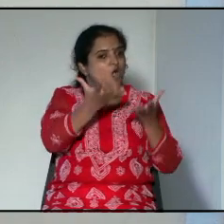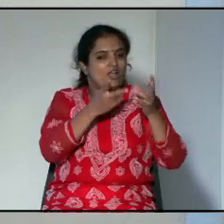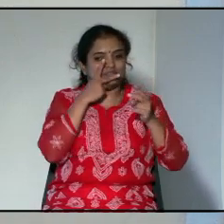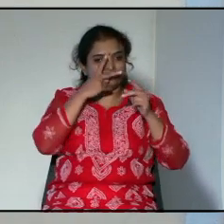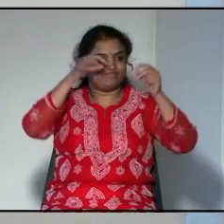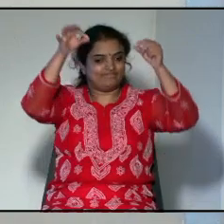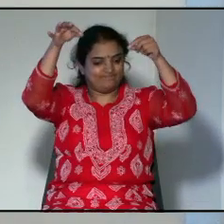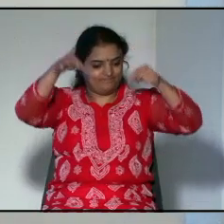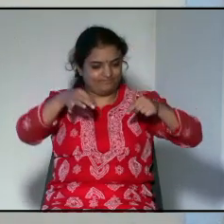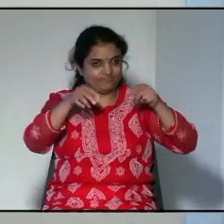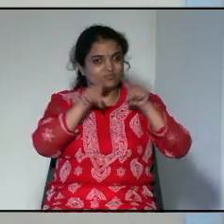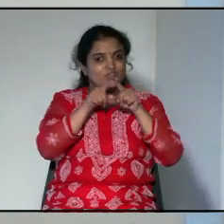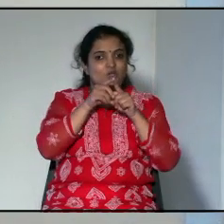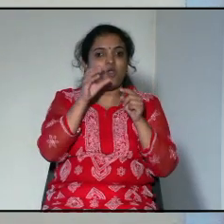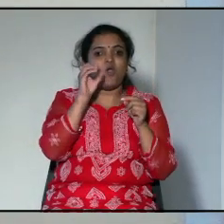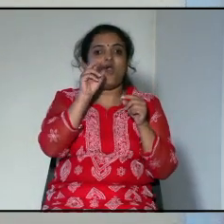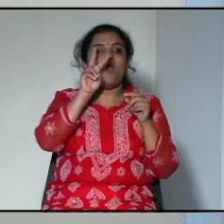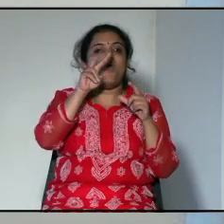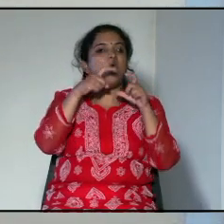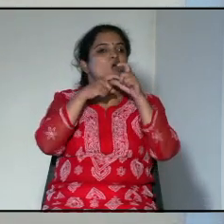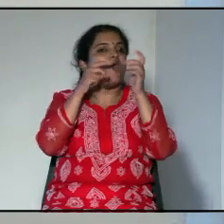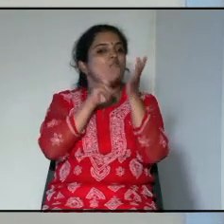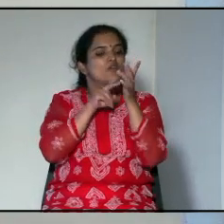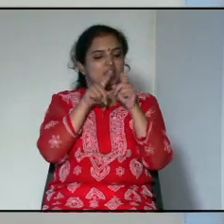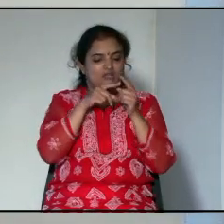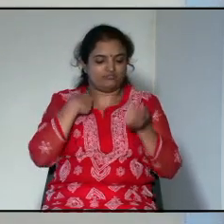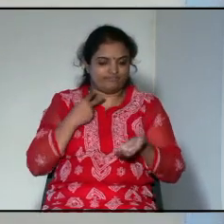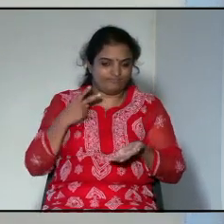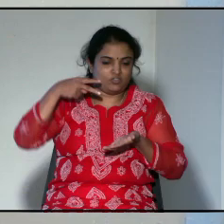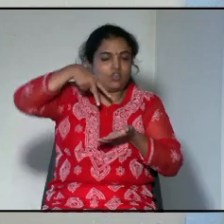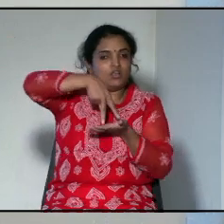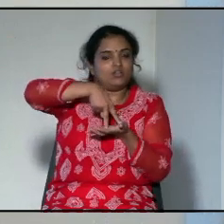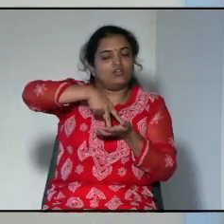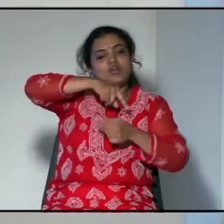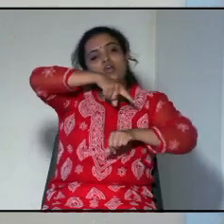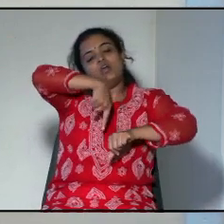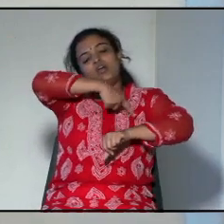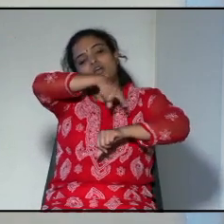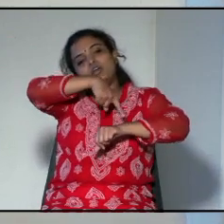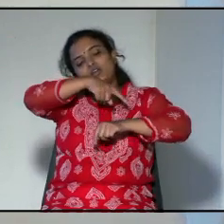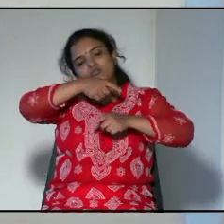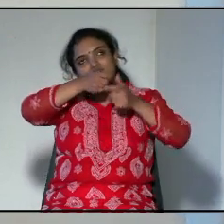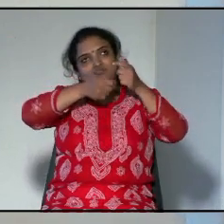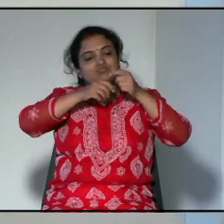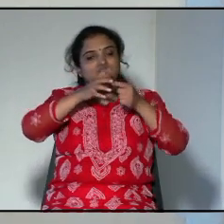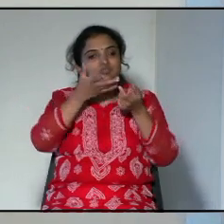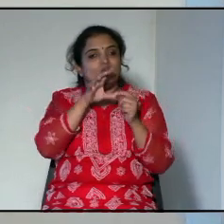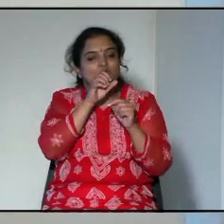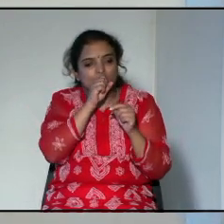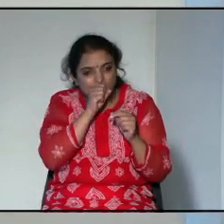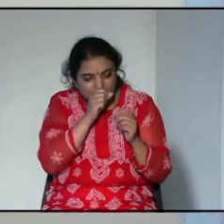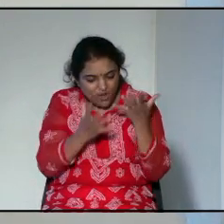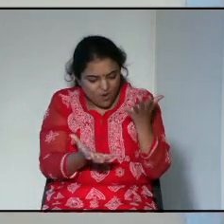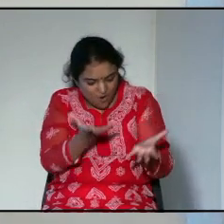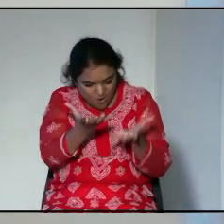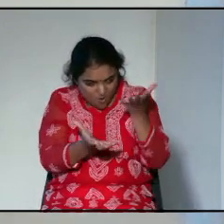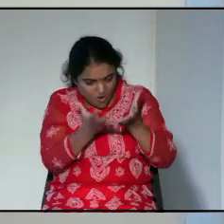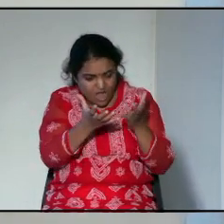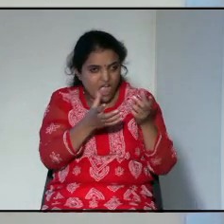would be cooking, like these people would do, standing for hours, stoking the fire at the furnace,